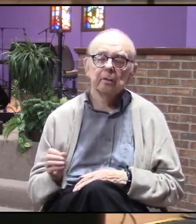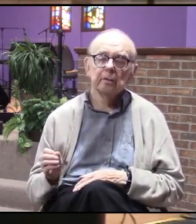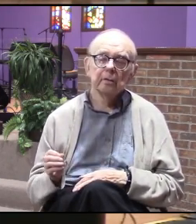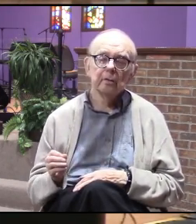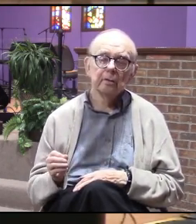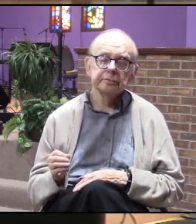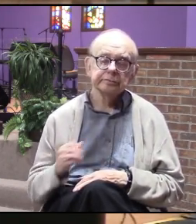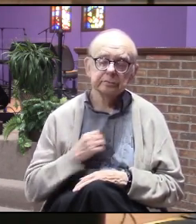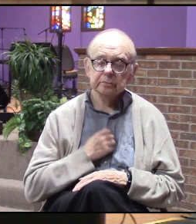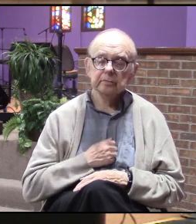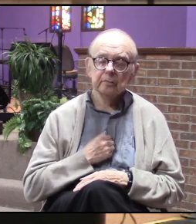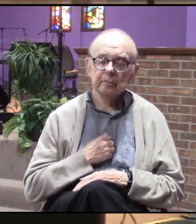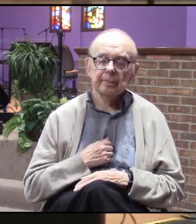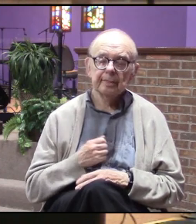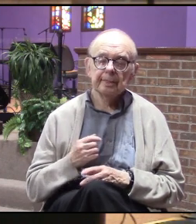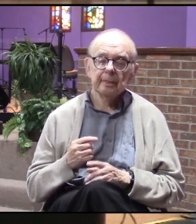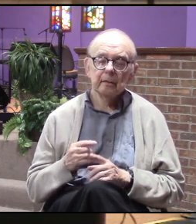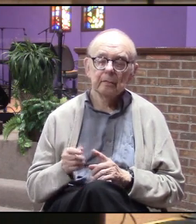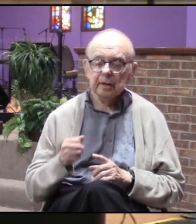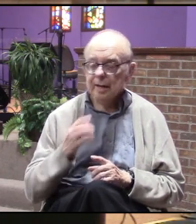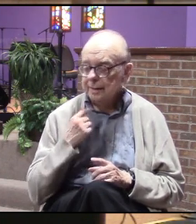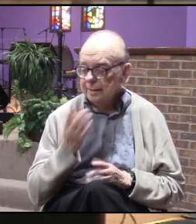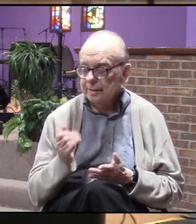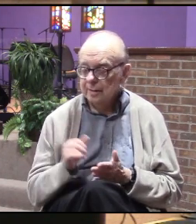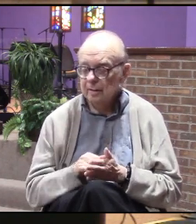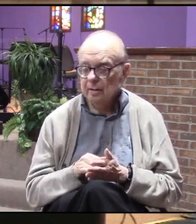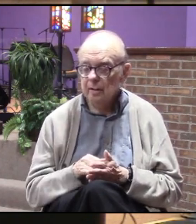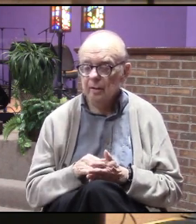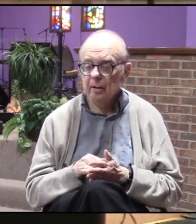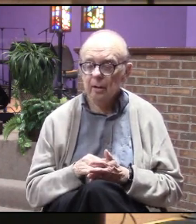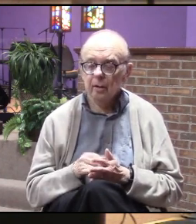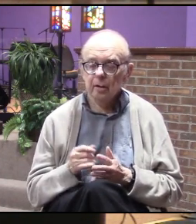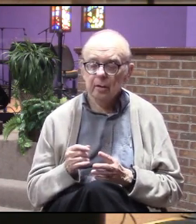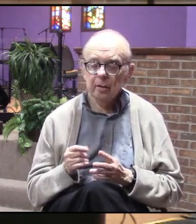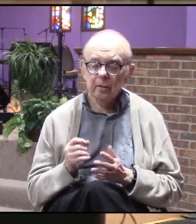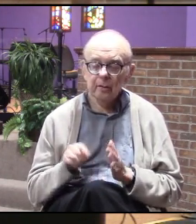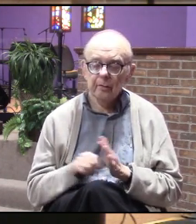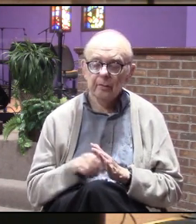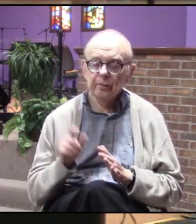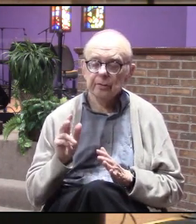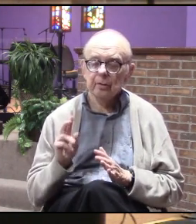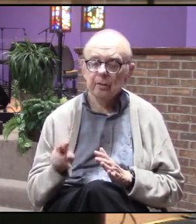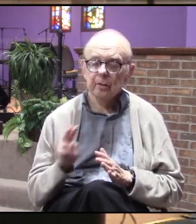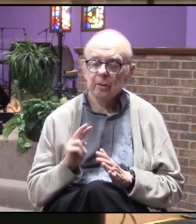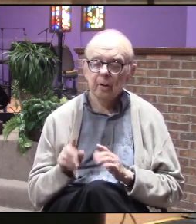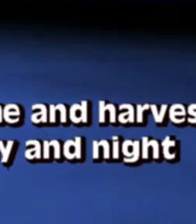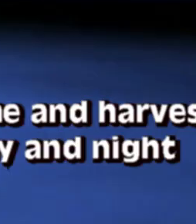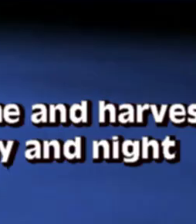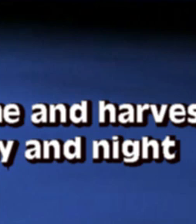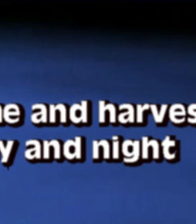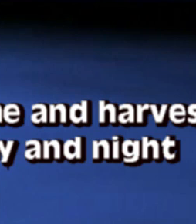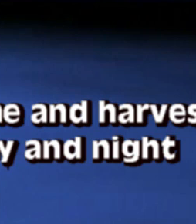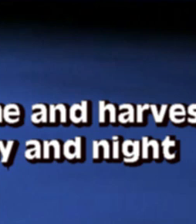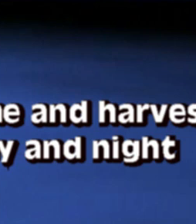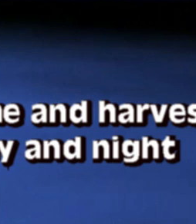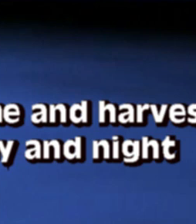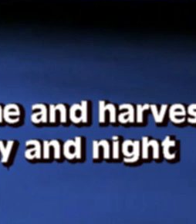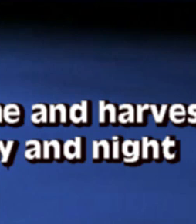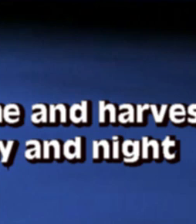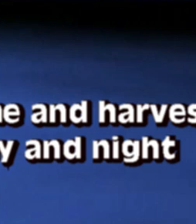And I'm sorry, but this is what God says. Okay, and then in verse number 22, as long as the earth